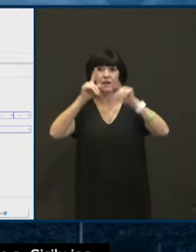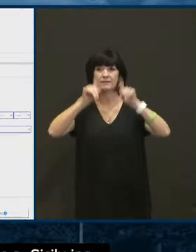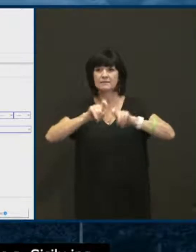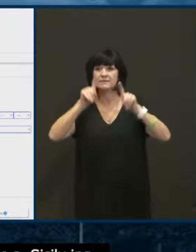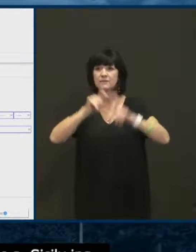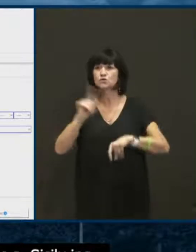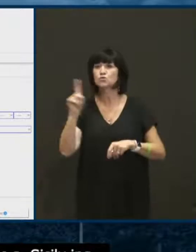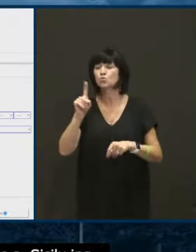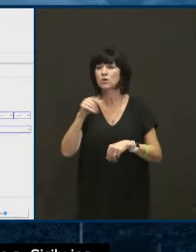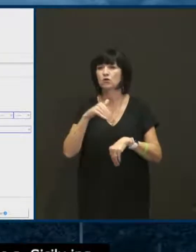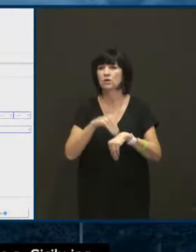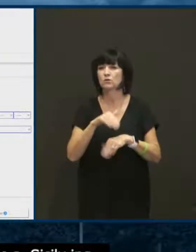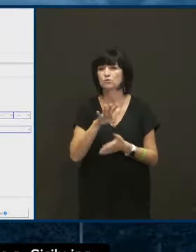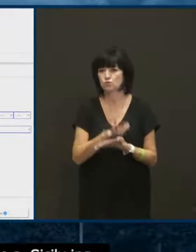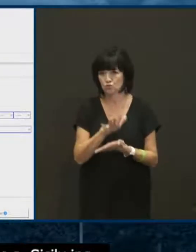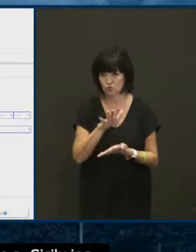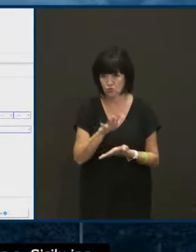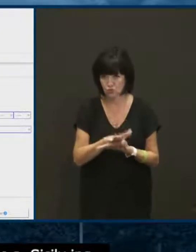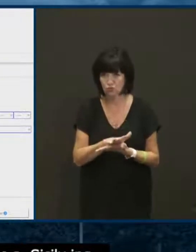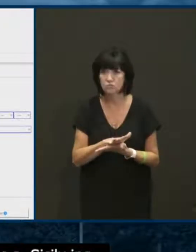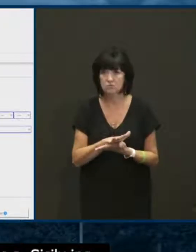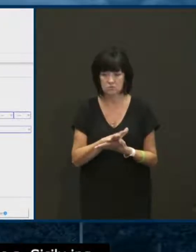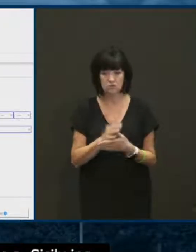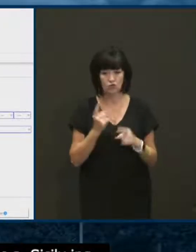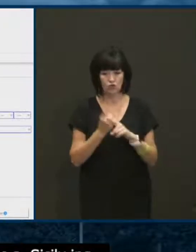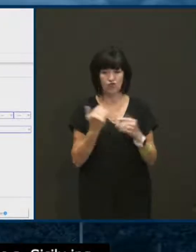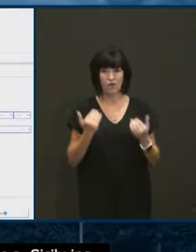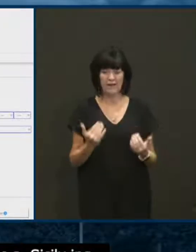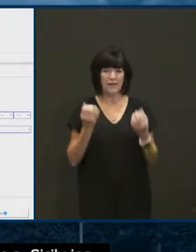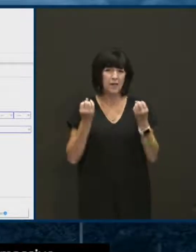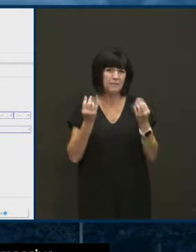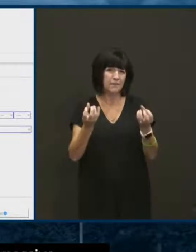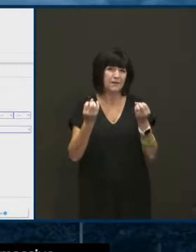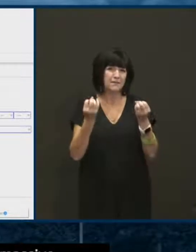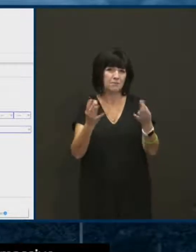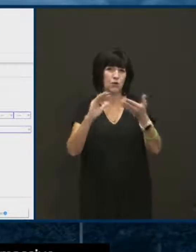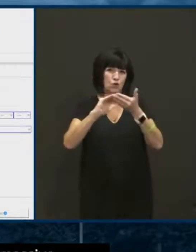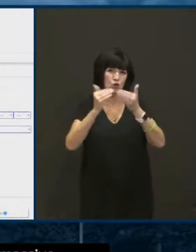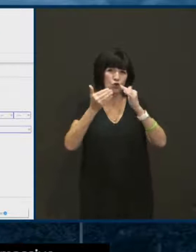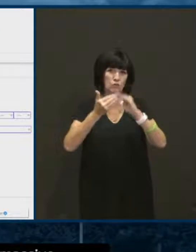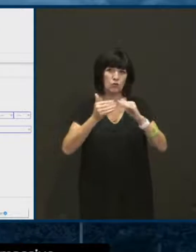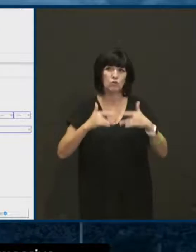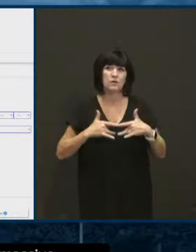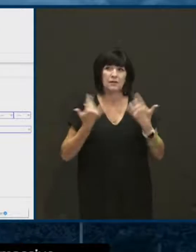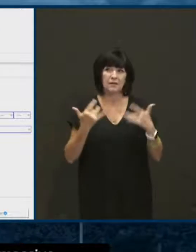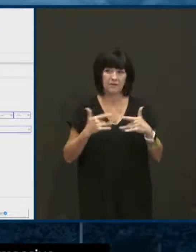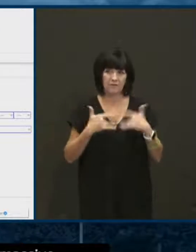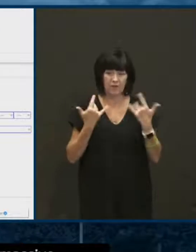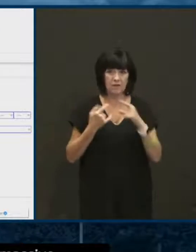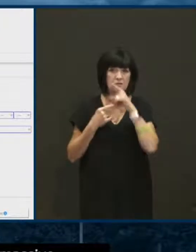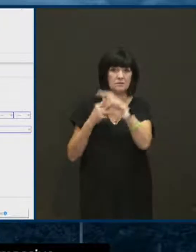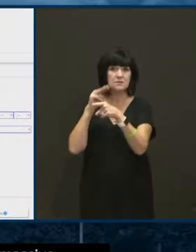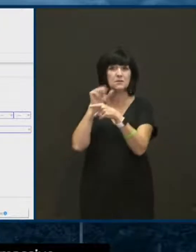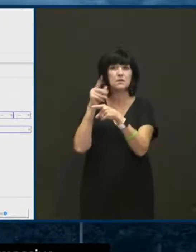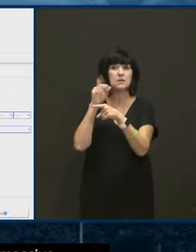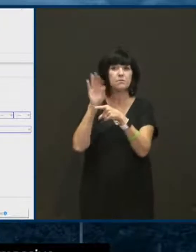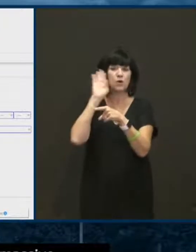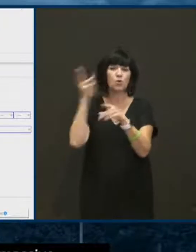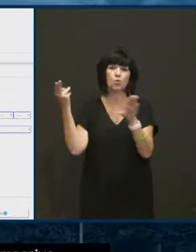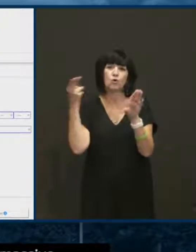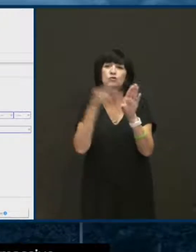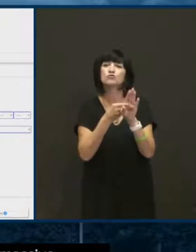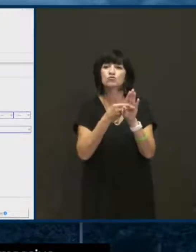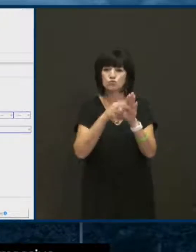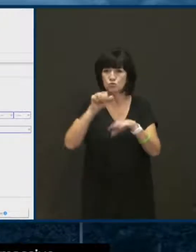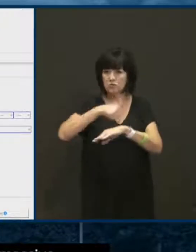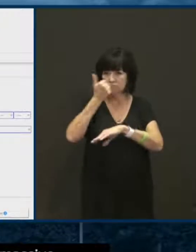as we are doing massive community events for schools going back now, Mako is going to be one of the partners we use on the back end to go back